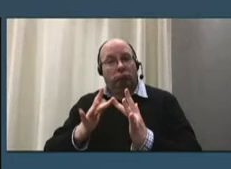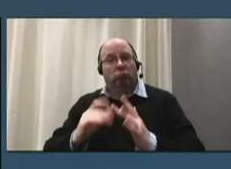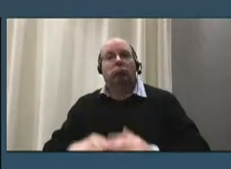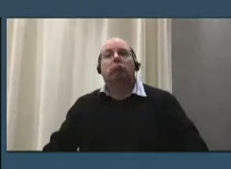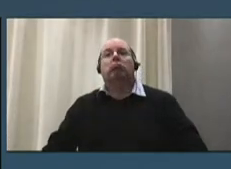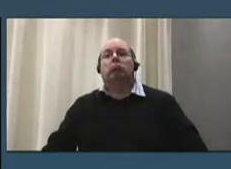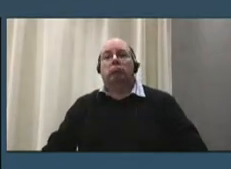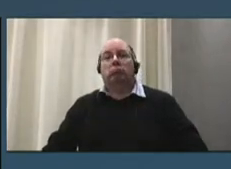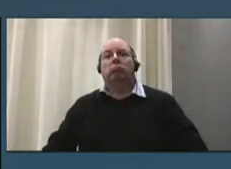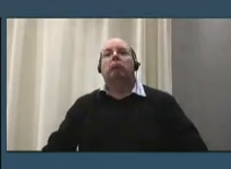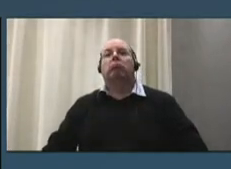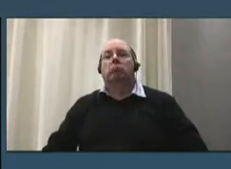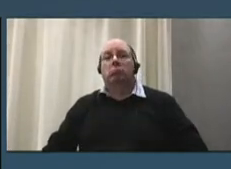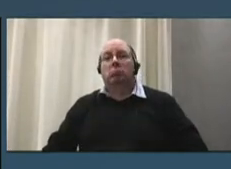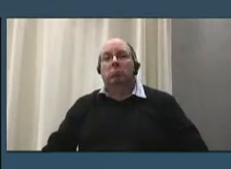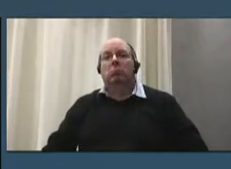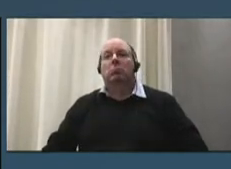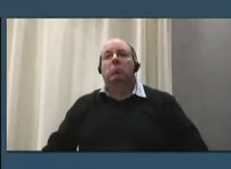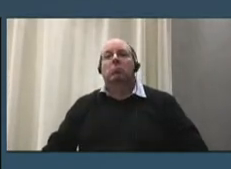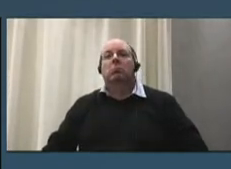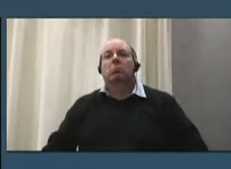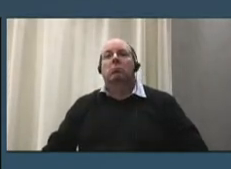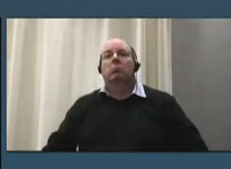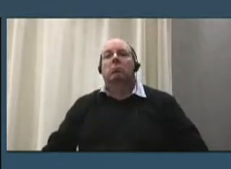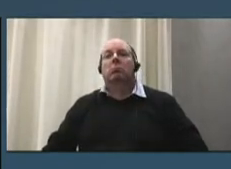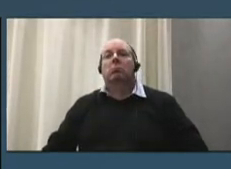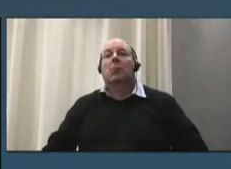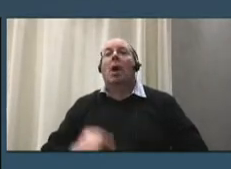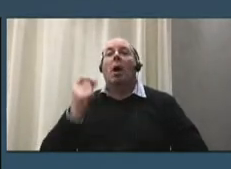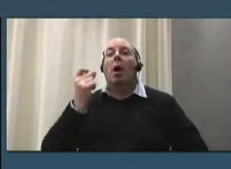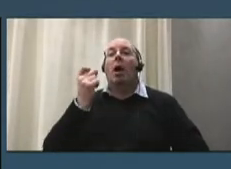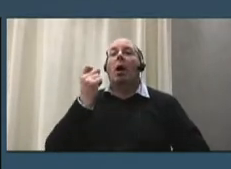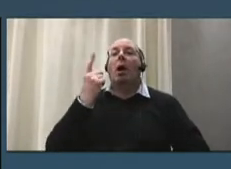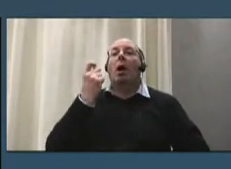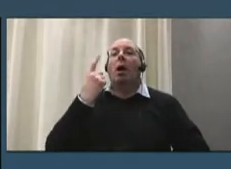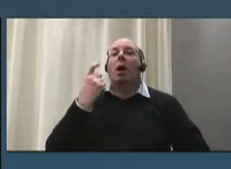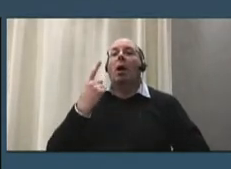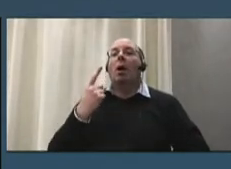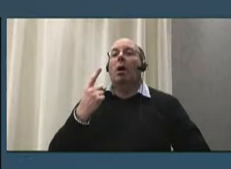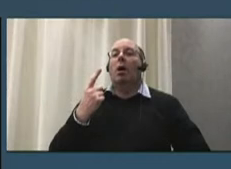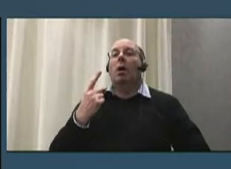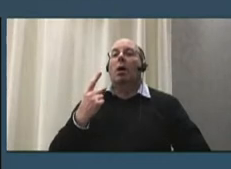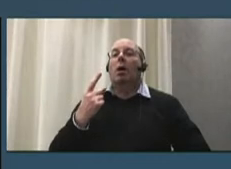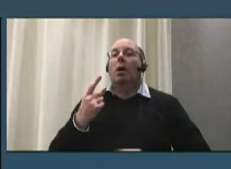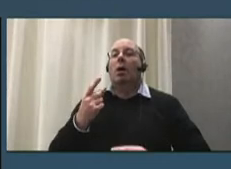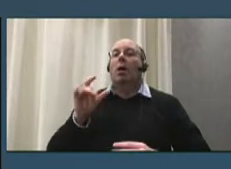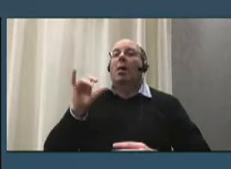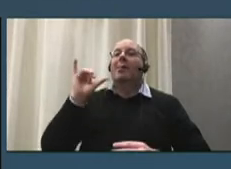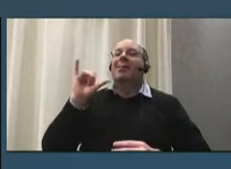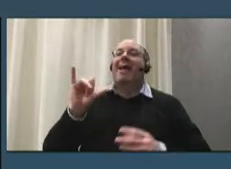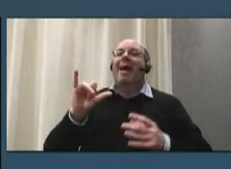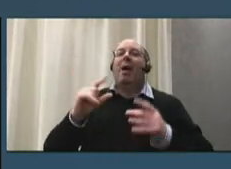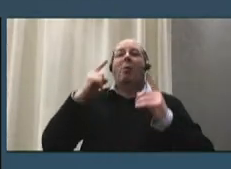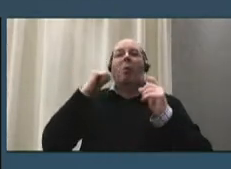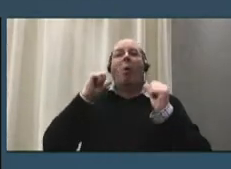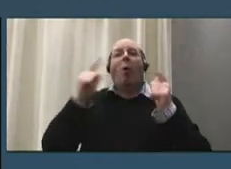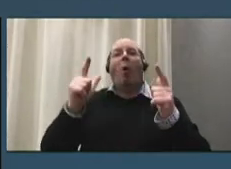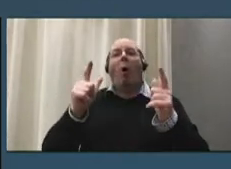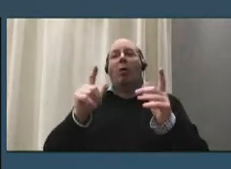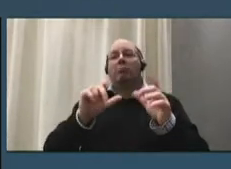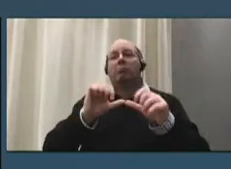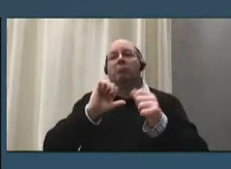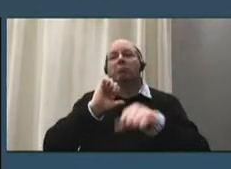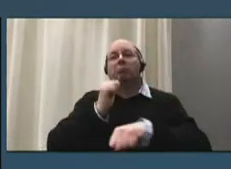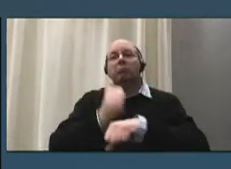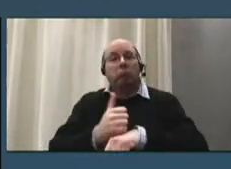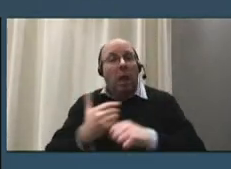every circumstance, again, doesn't come across in a broad way. We have a virtual academy that was set up so that families could apply to